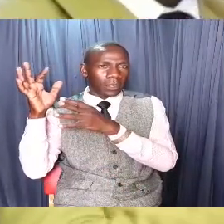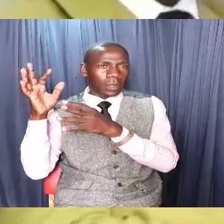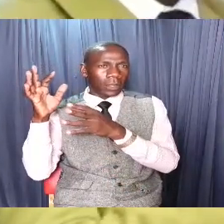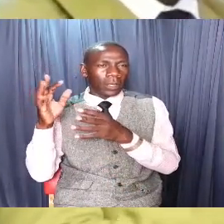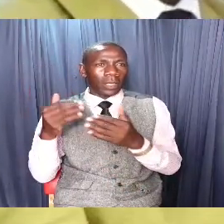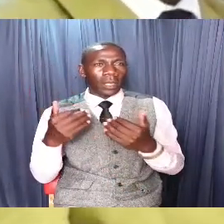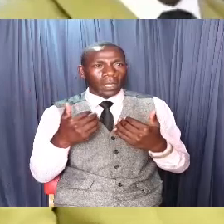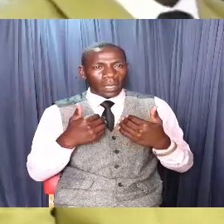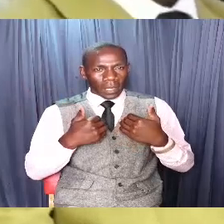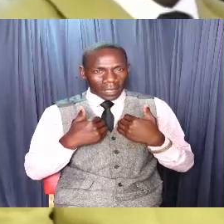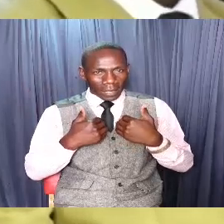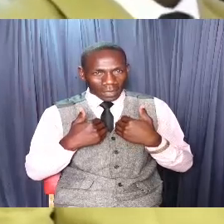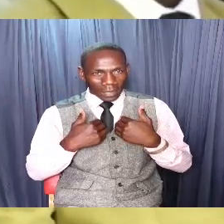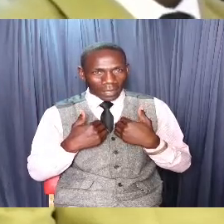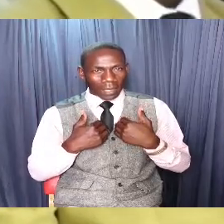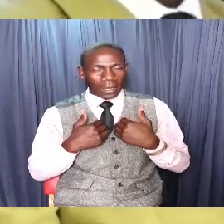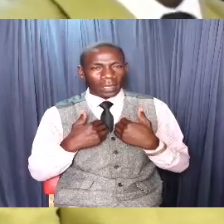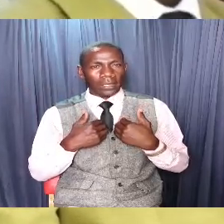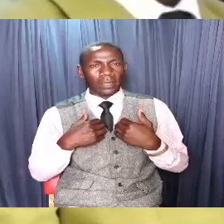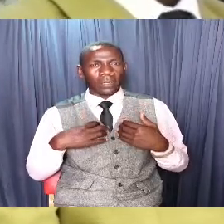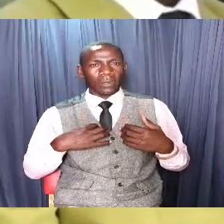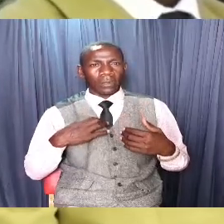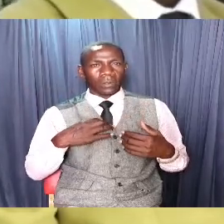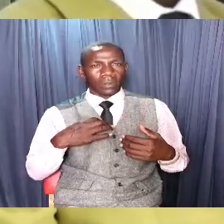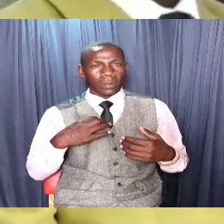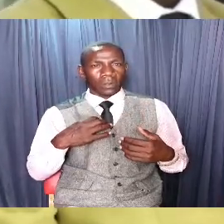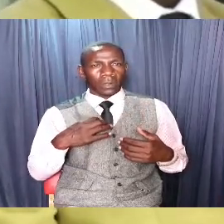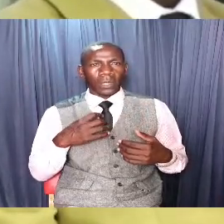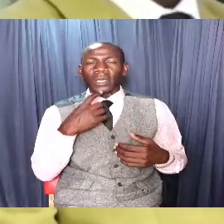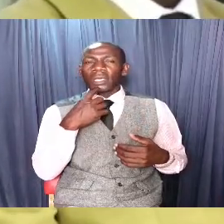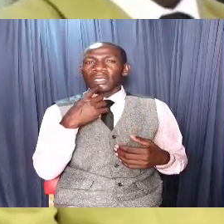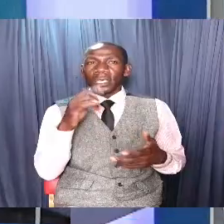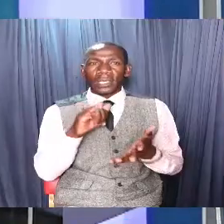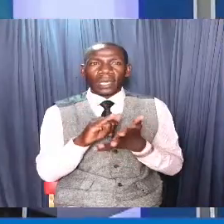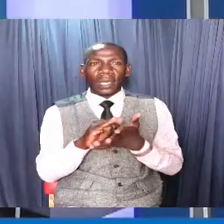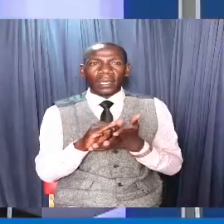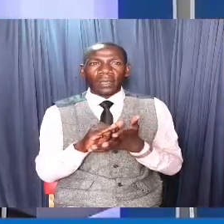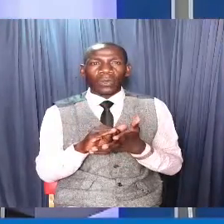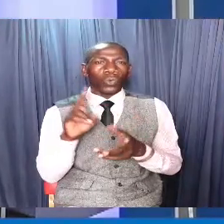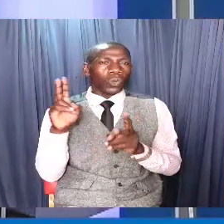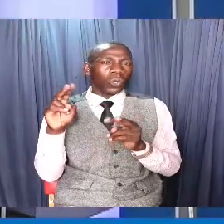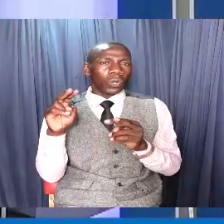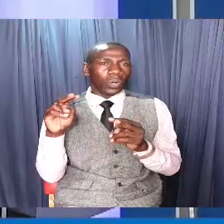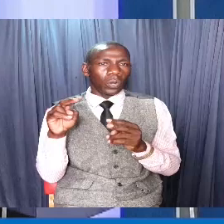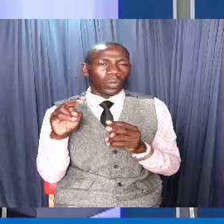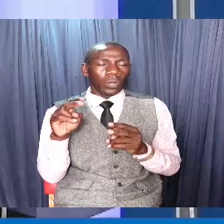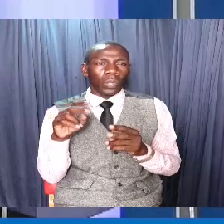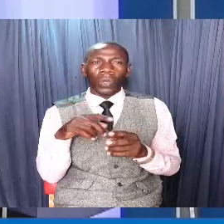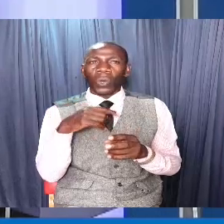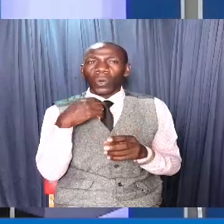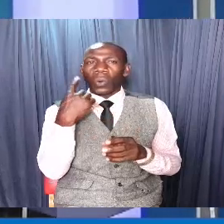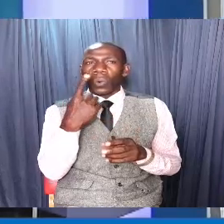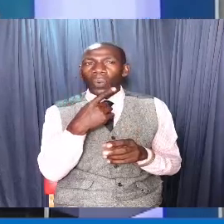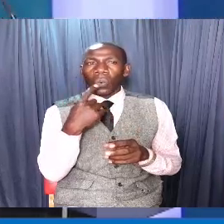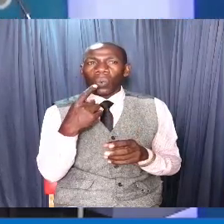Ijapo ana vazi lile raia. Though he had a civilian cloth. Aliposema jamani mimi. When he said no dear. Na yule ambaye